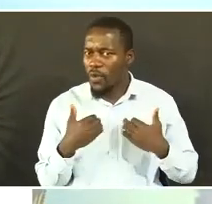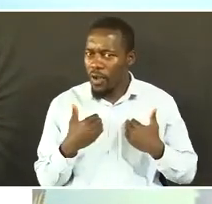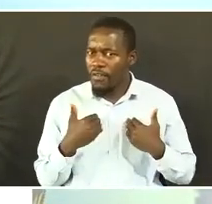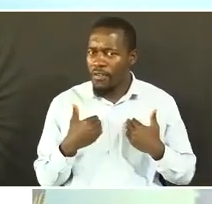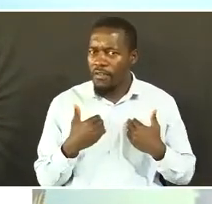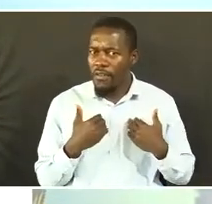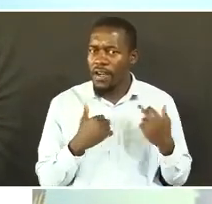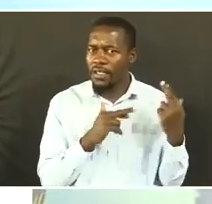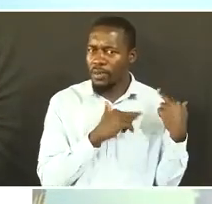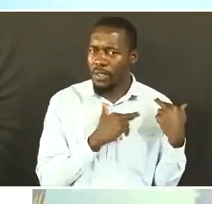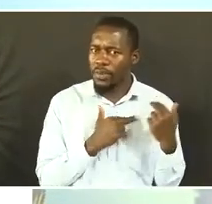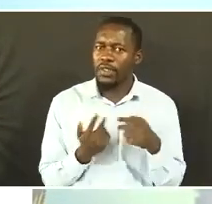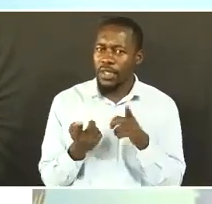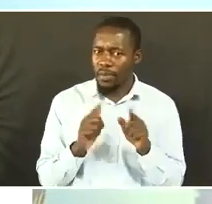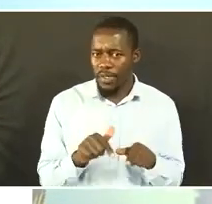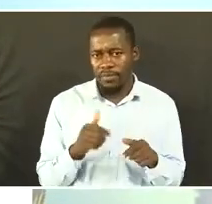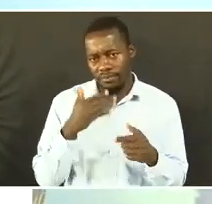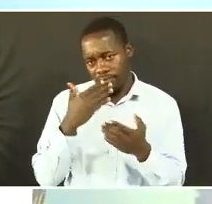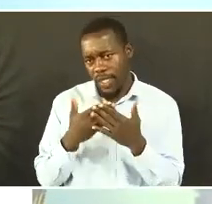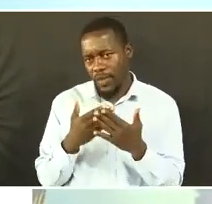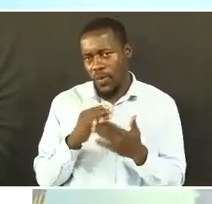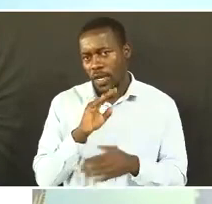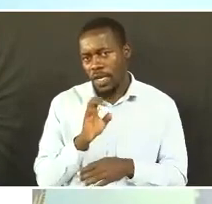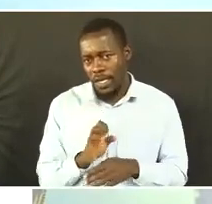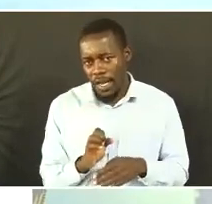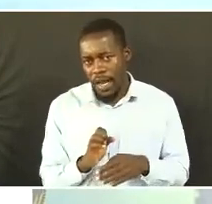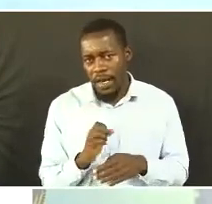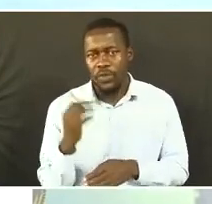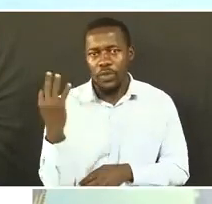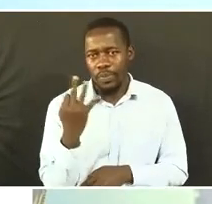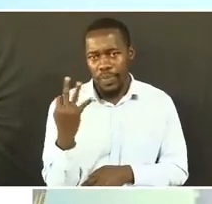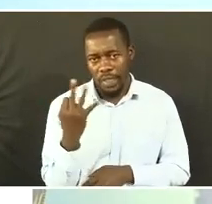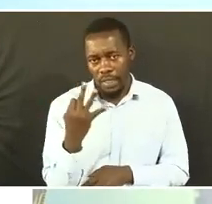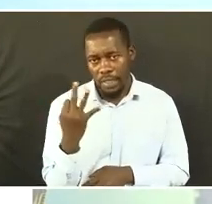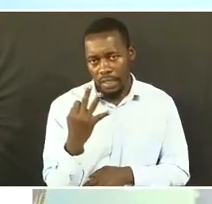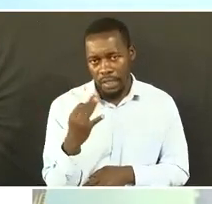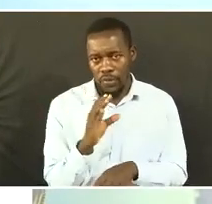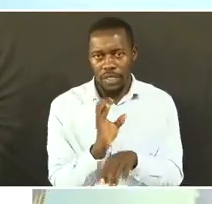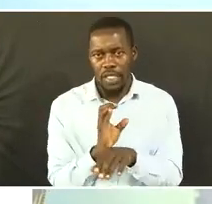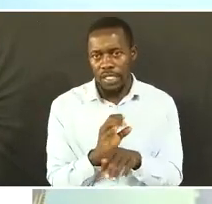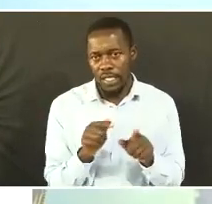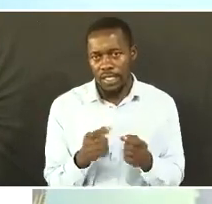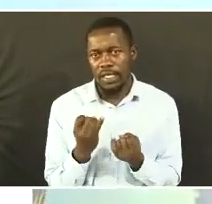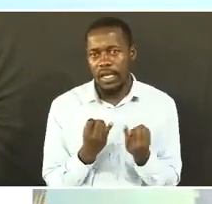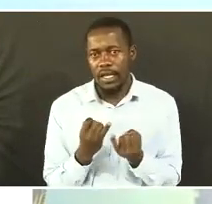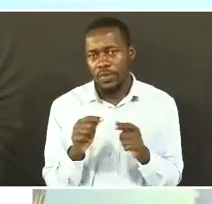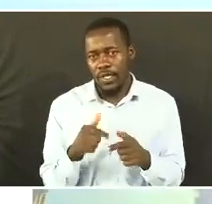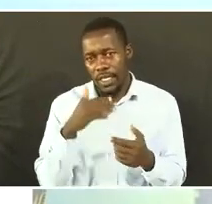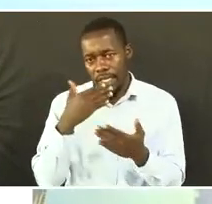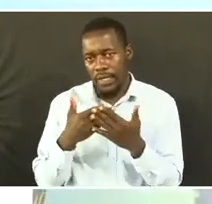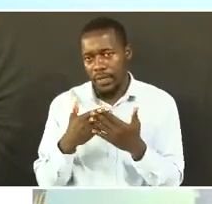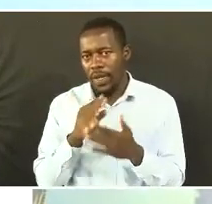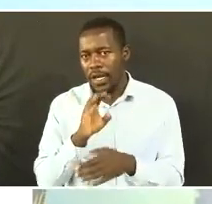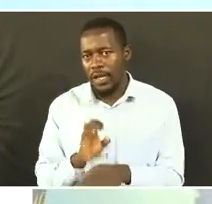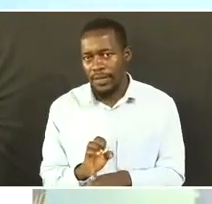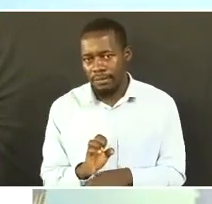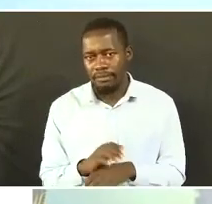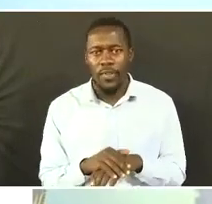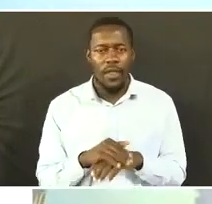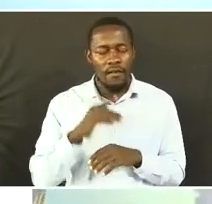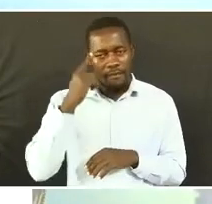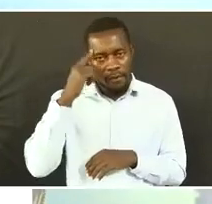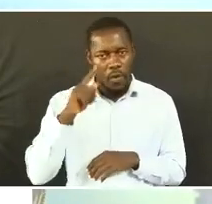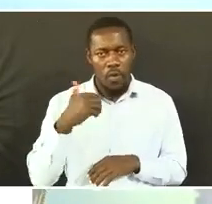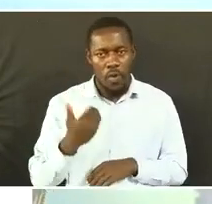pending, that is to speak to God's children on Sabbath. Thank you very much, Elder Maxwell, for keeping